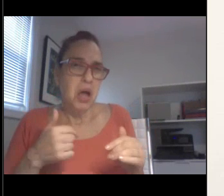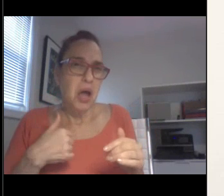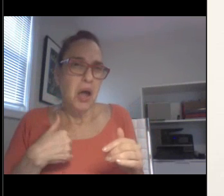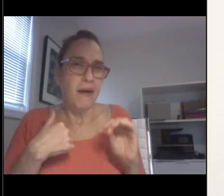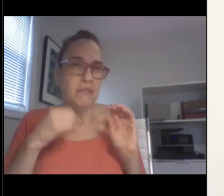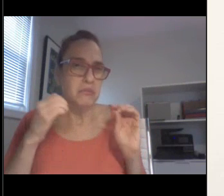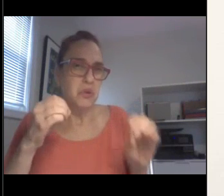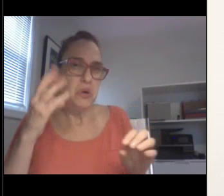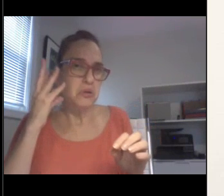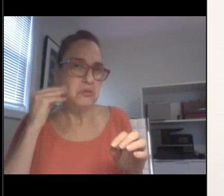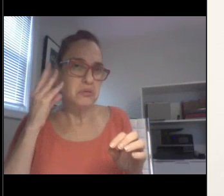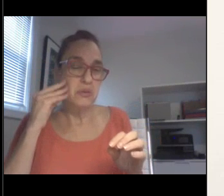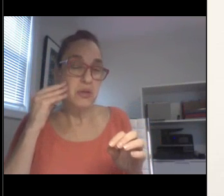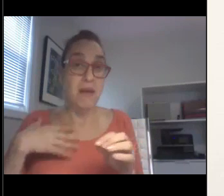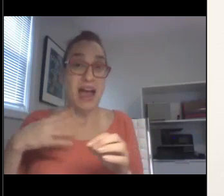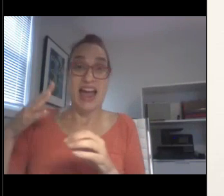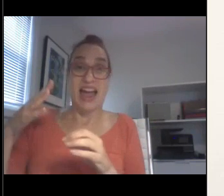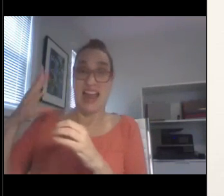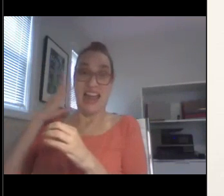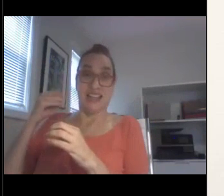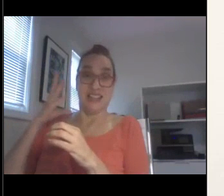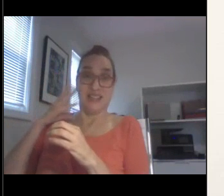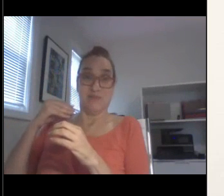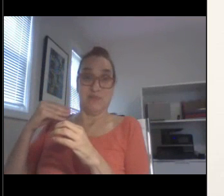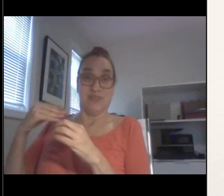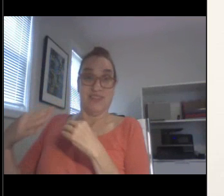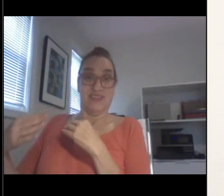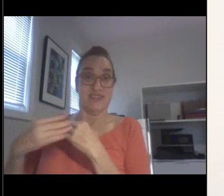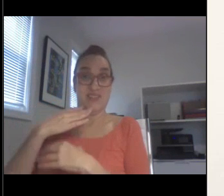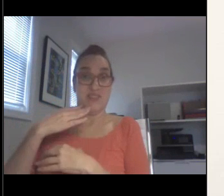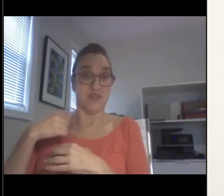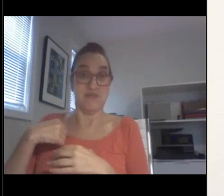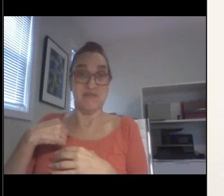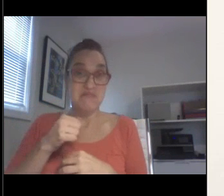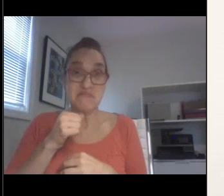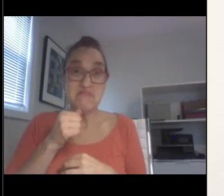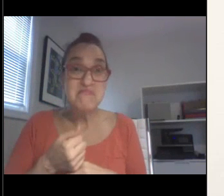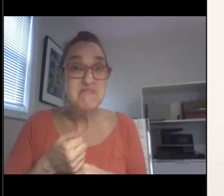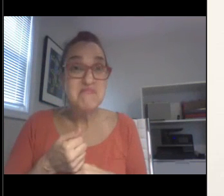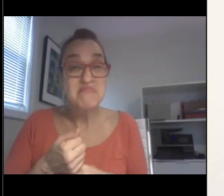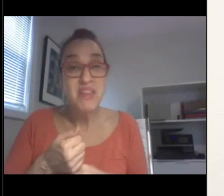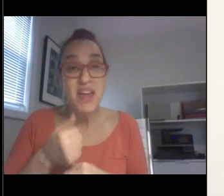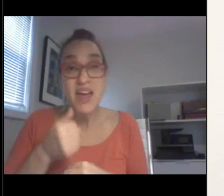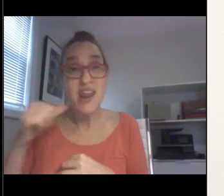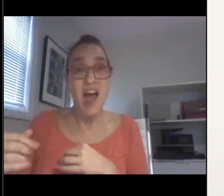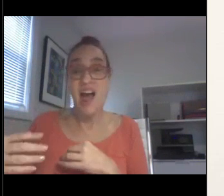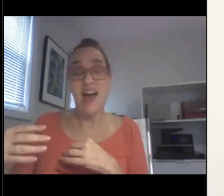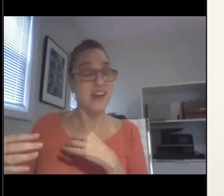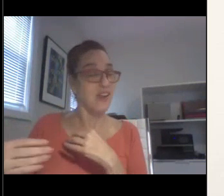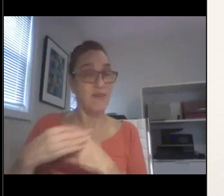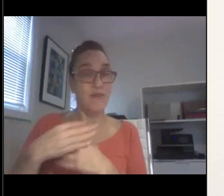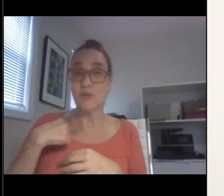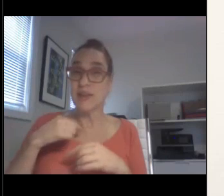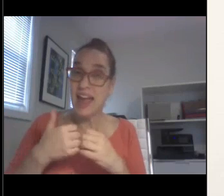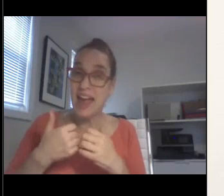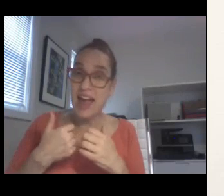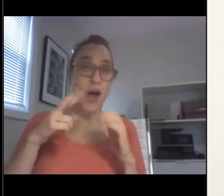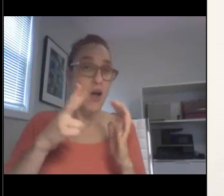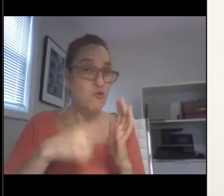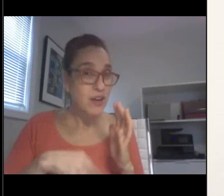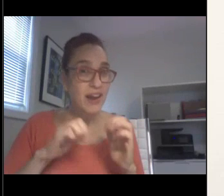those experiences don't influence what you read, how you teach, and how you research, you are actively undermining